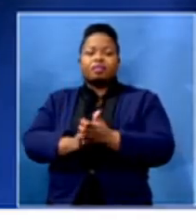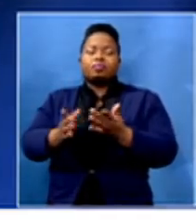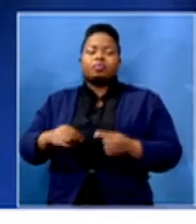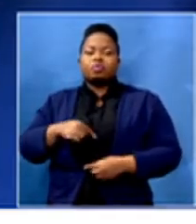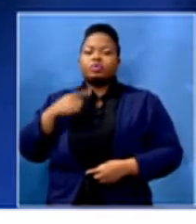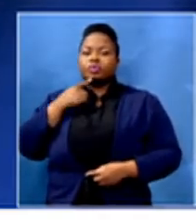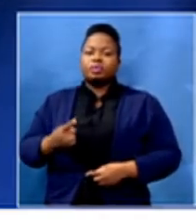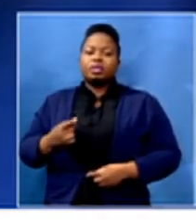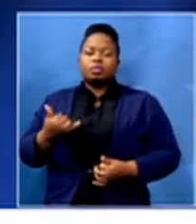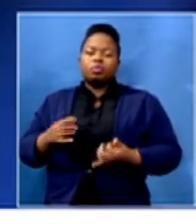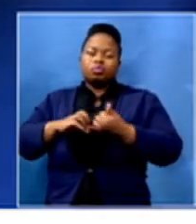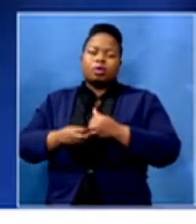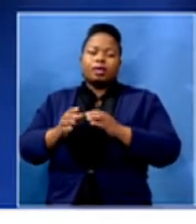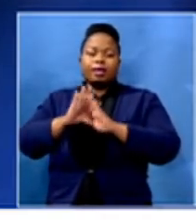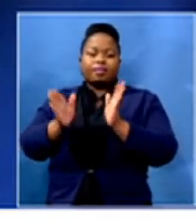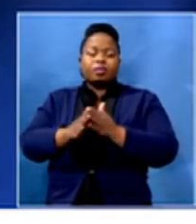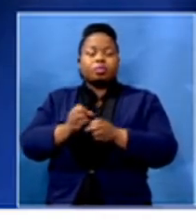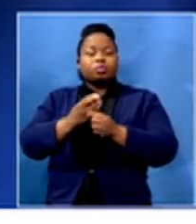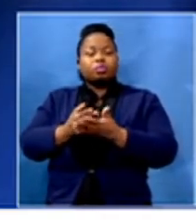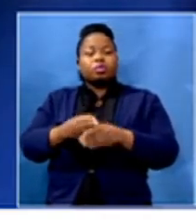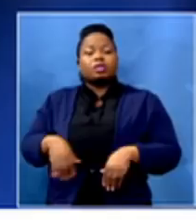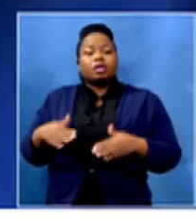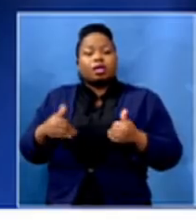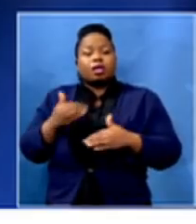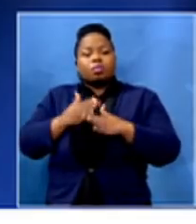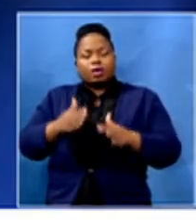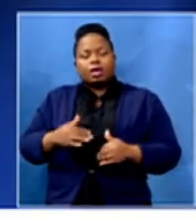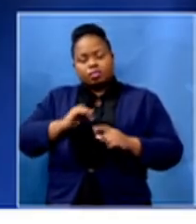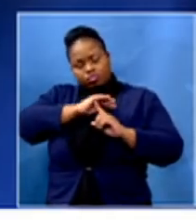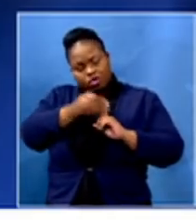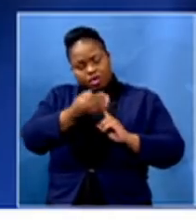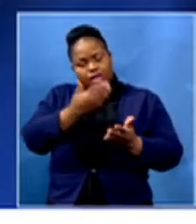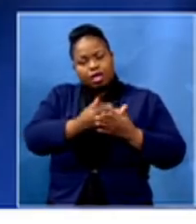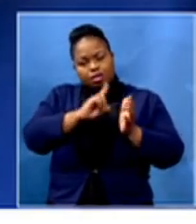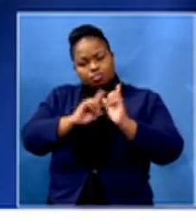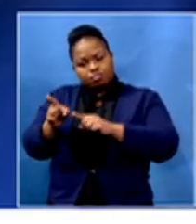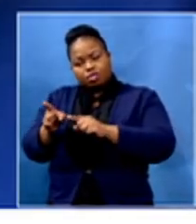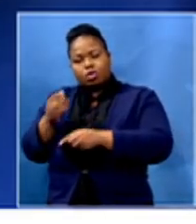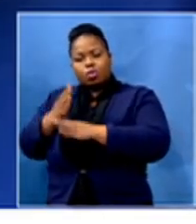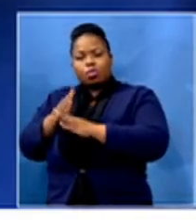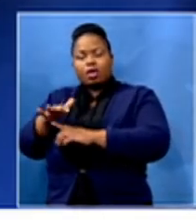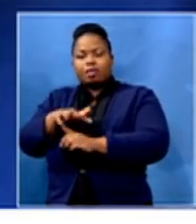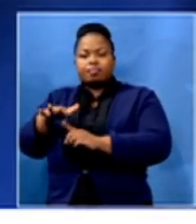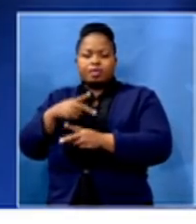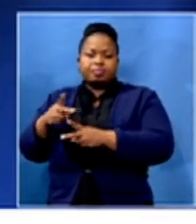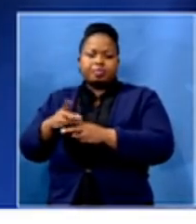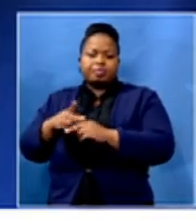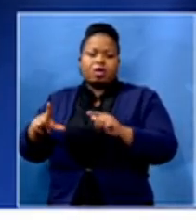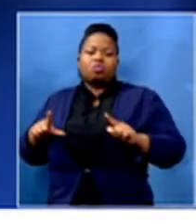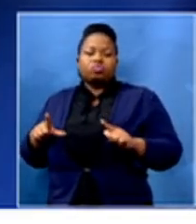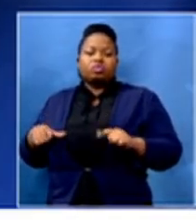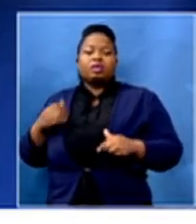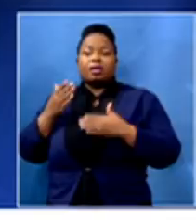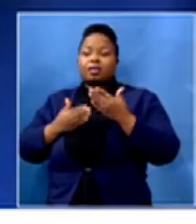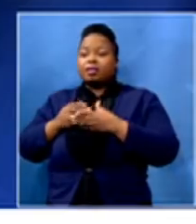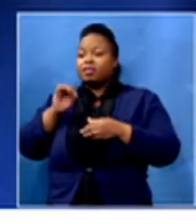that we'll do everything to ensure that our health workers are protected, and then they go to work in an area where they're well prepared, and that if there's